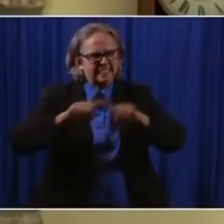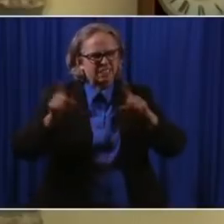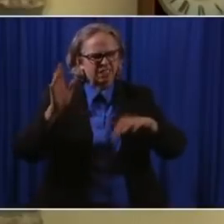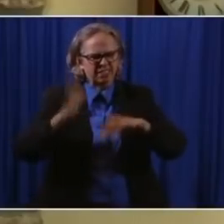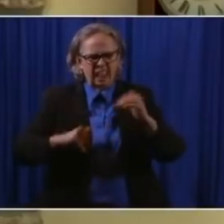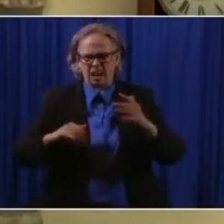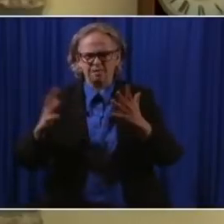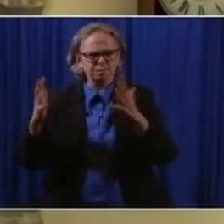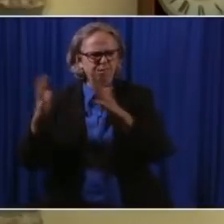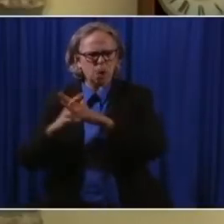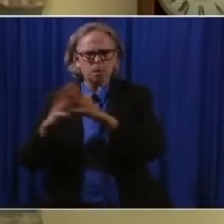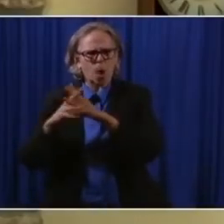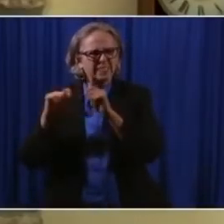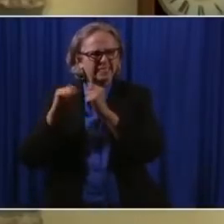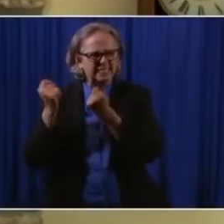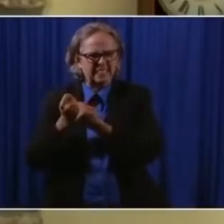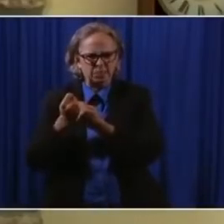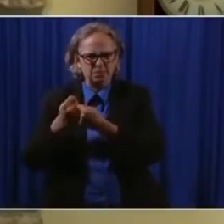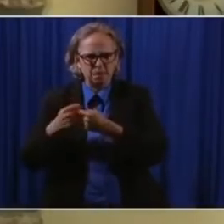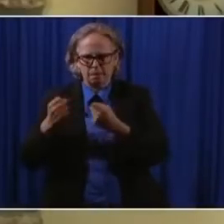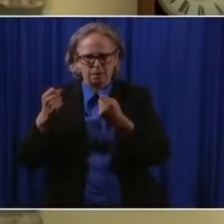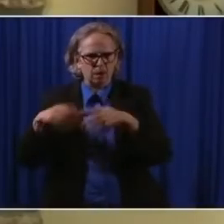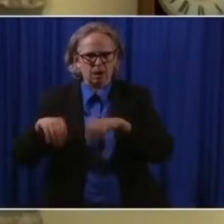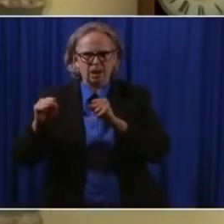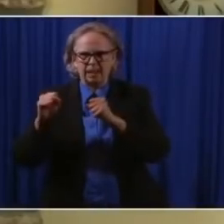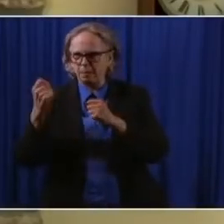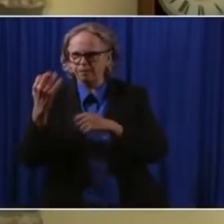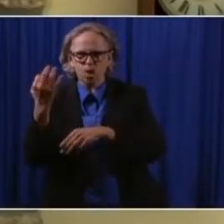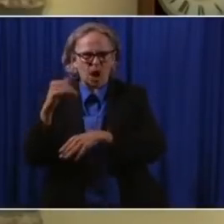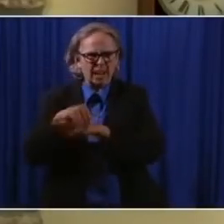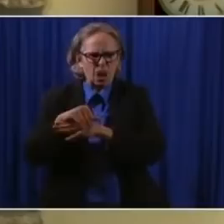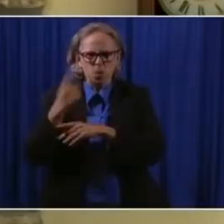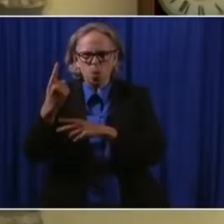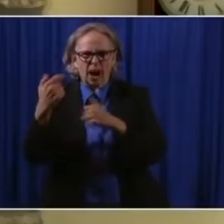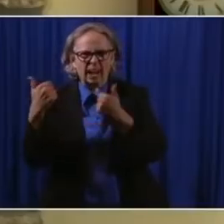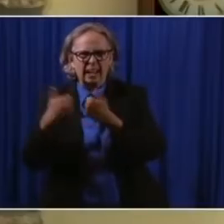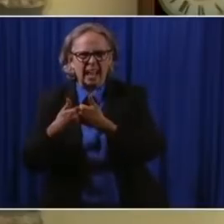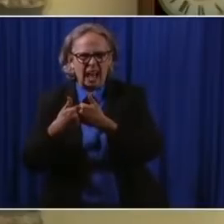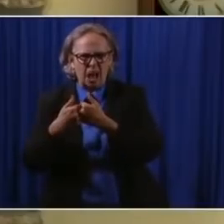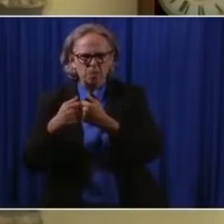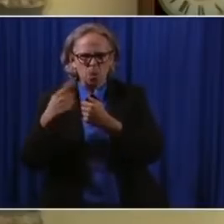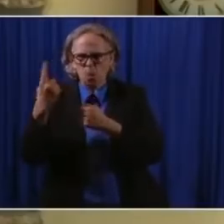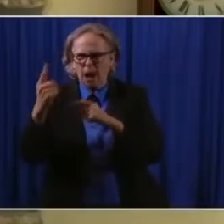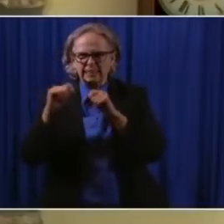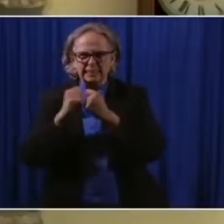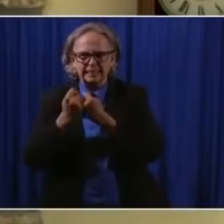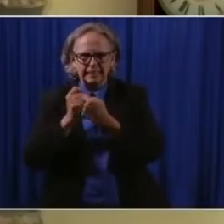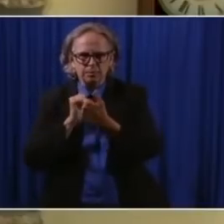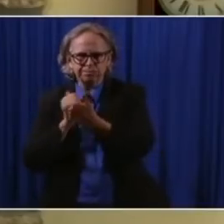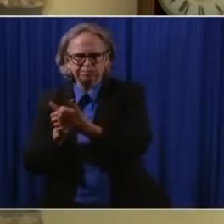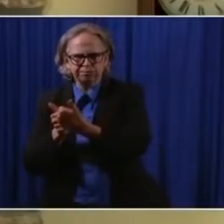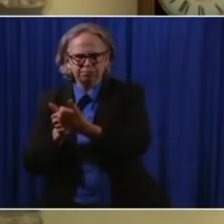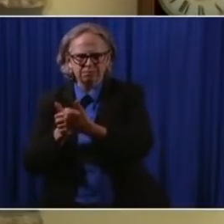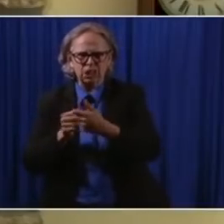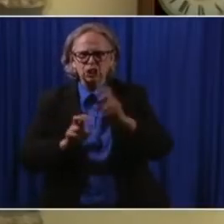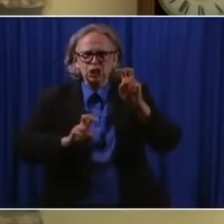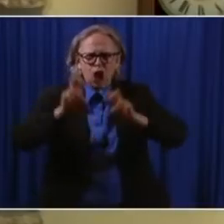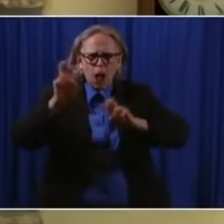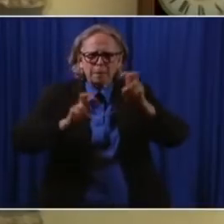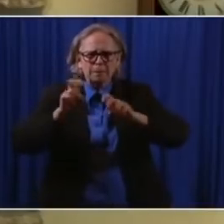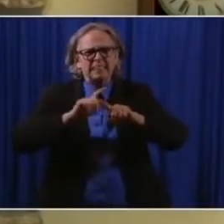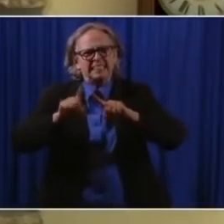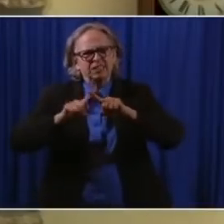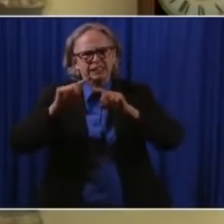is playing on a Friday night, or soccer that is playing one team. And so our goal is to